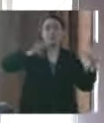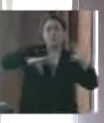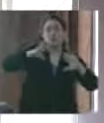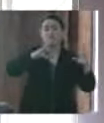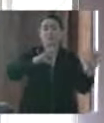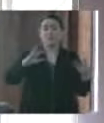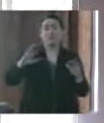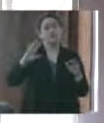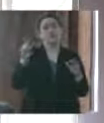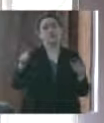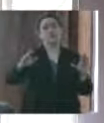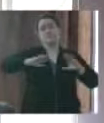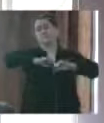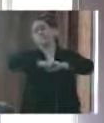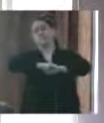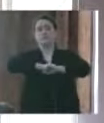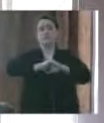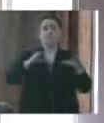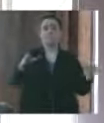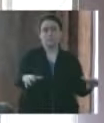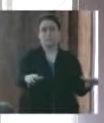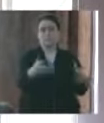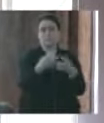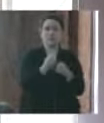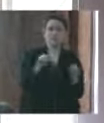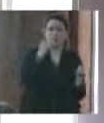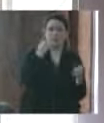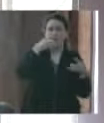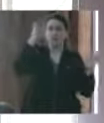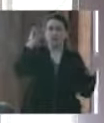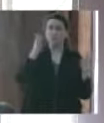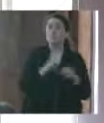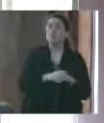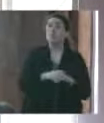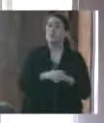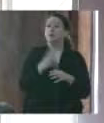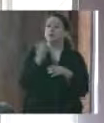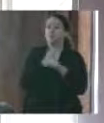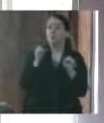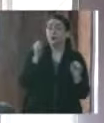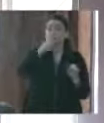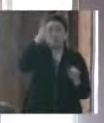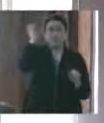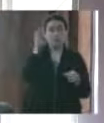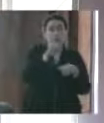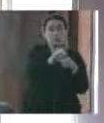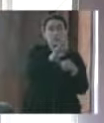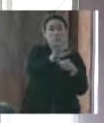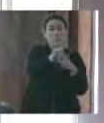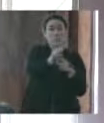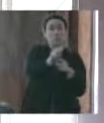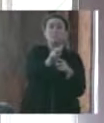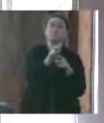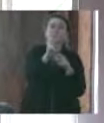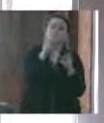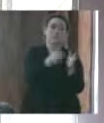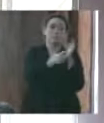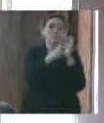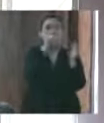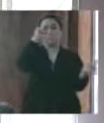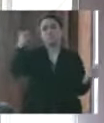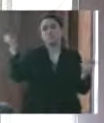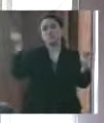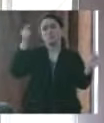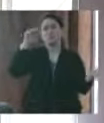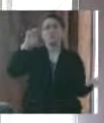in the wild is a global challenge, and we won't succeed if we work alone. If we work together, we can leverage